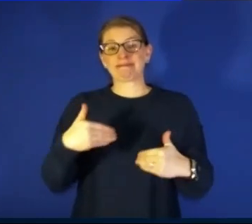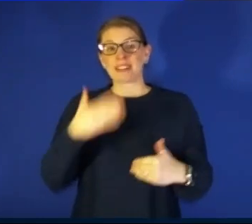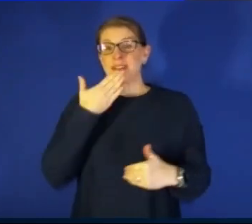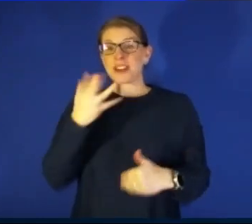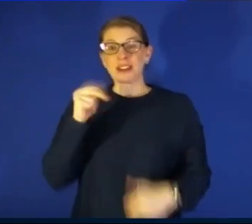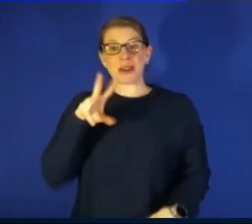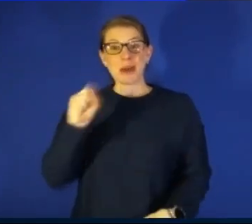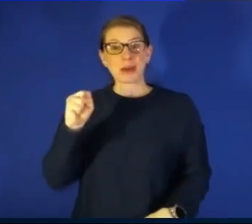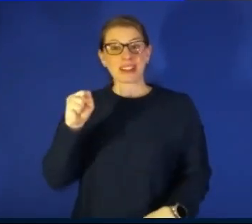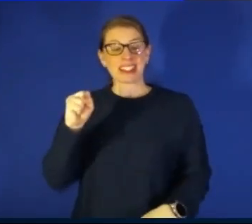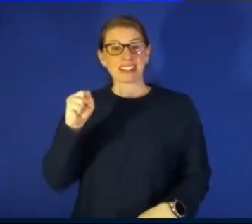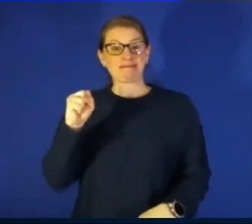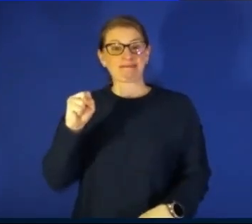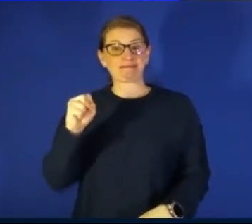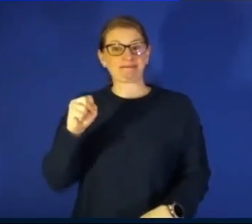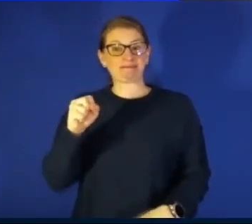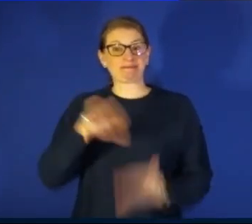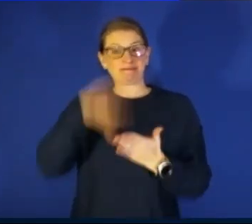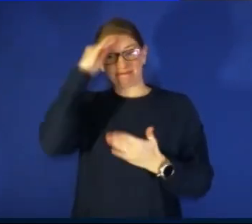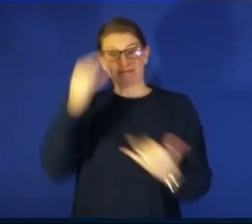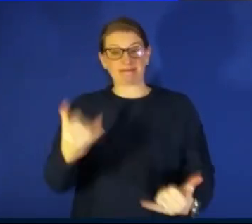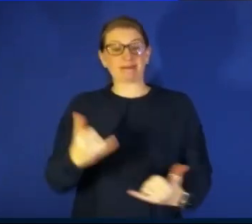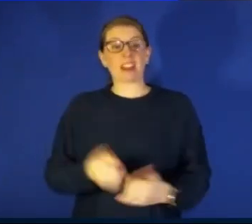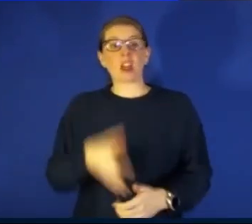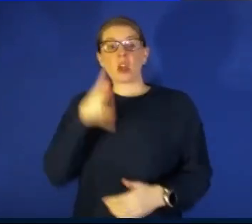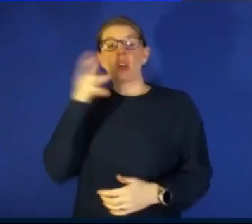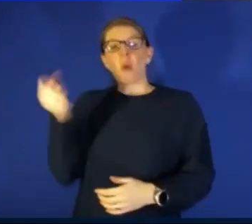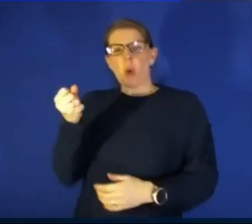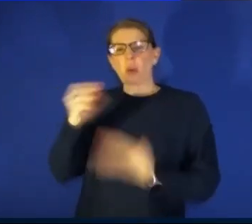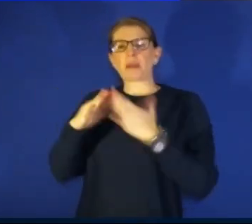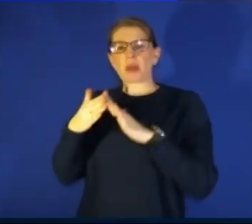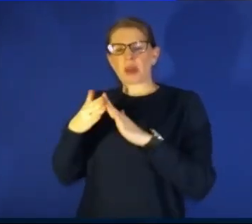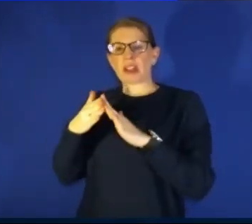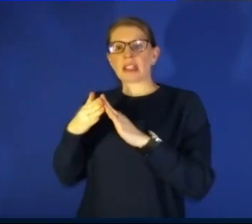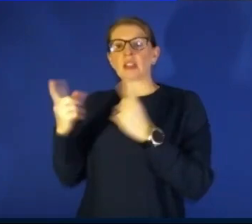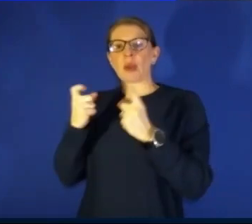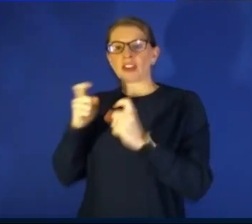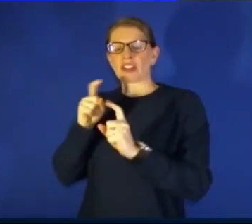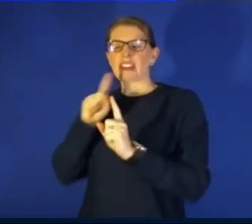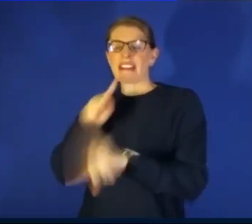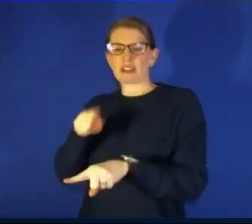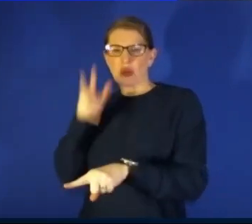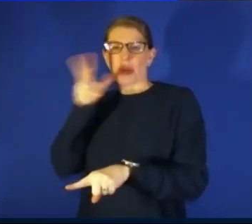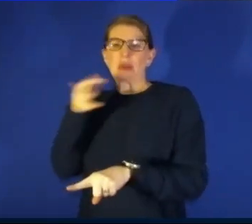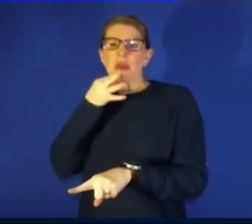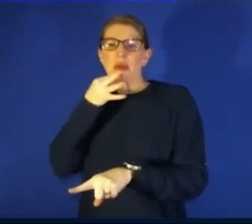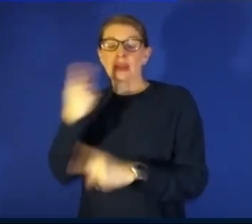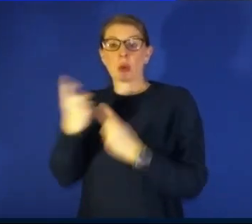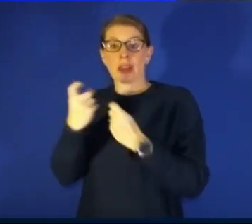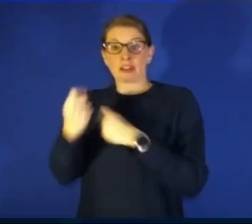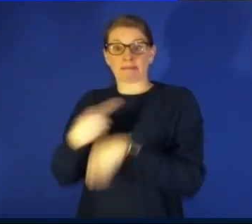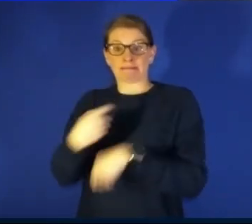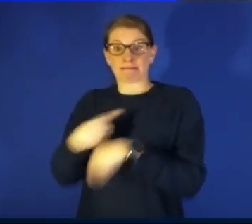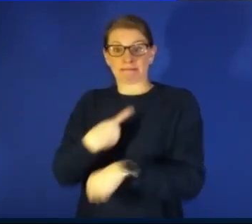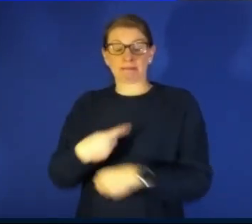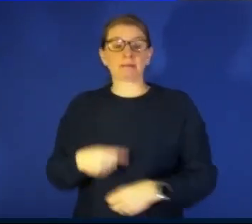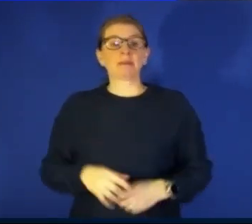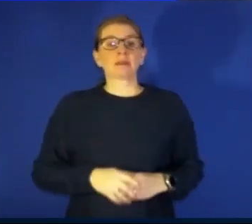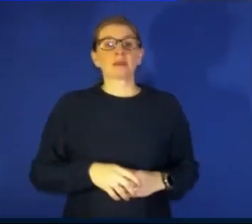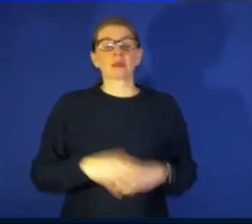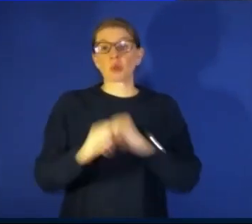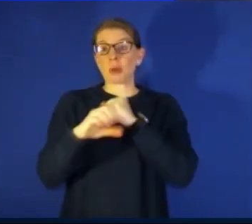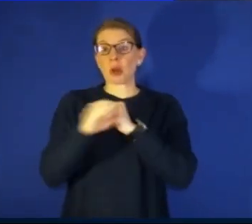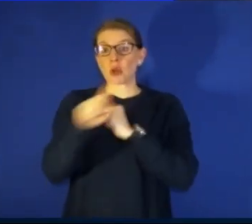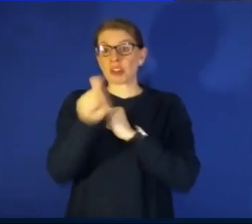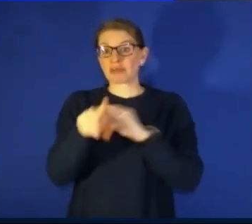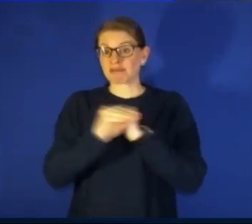you here in just a moment with our community questions. I don't think we have reporters on the line today. So get your questions sent in to us today on YouTube,